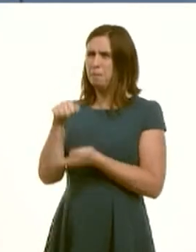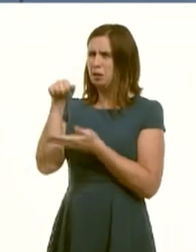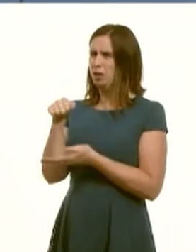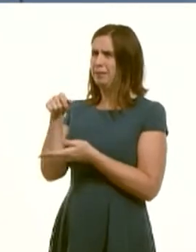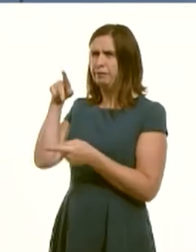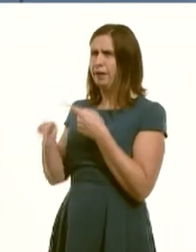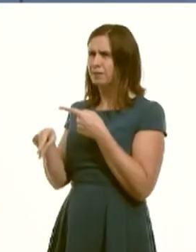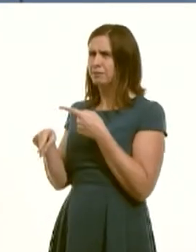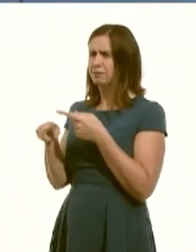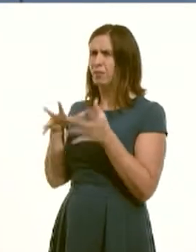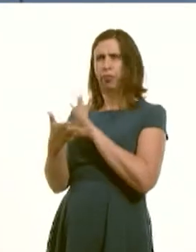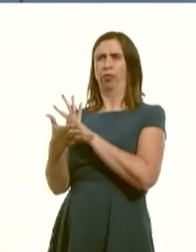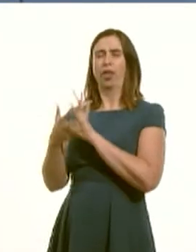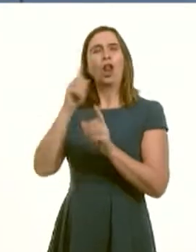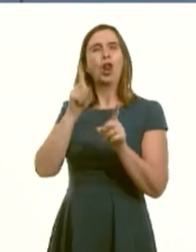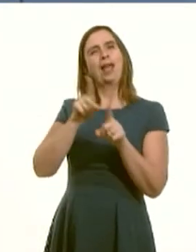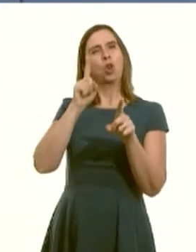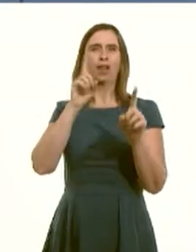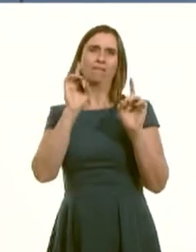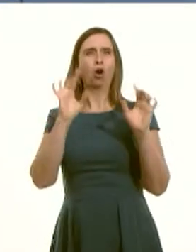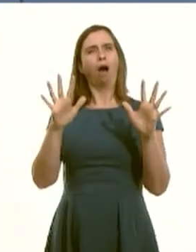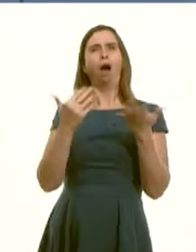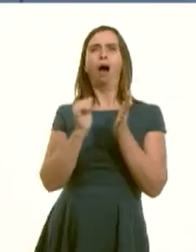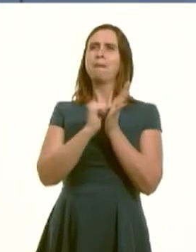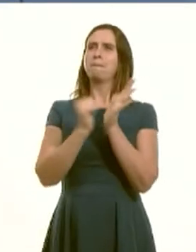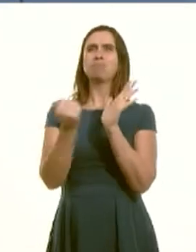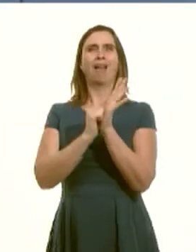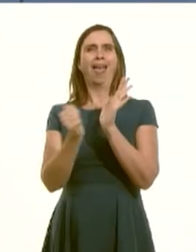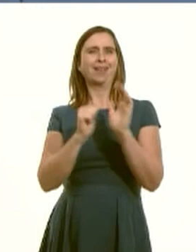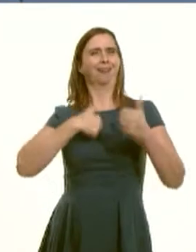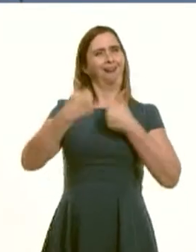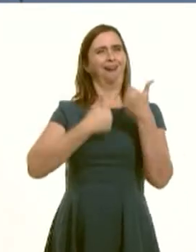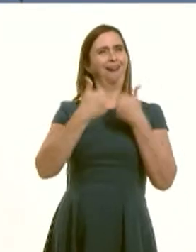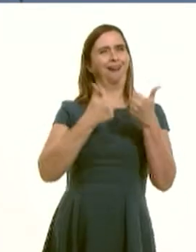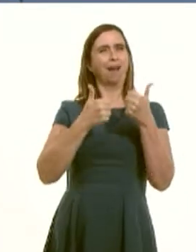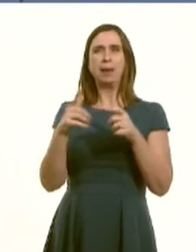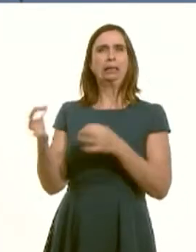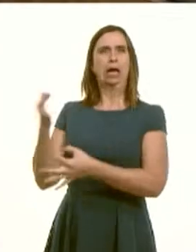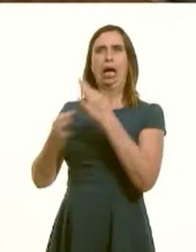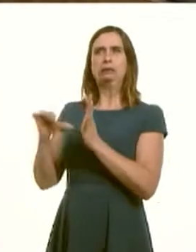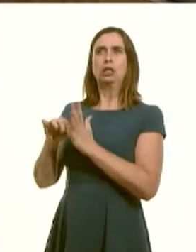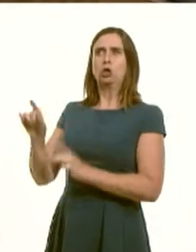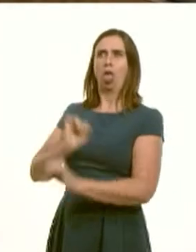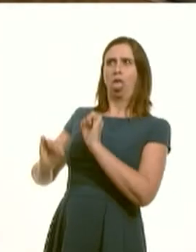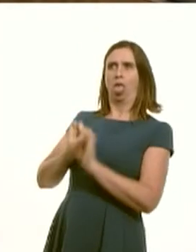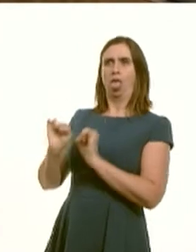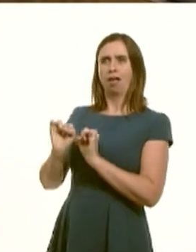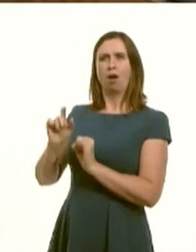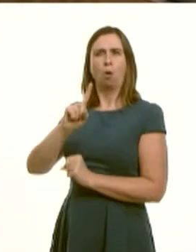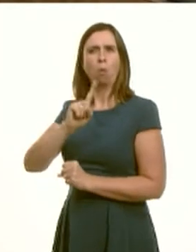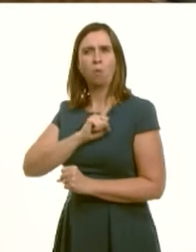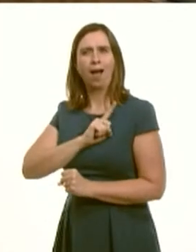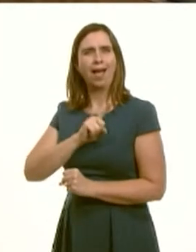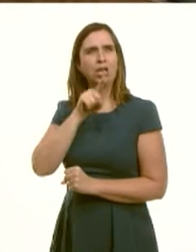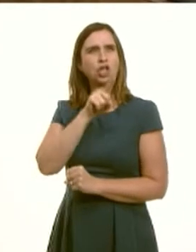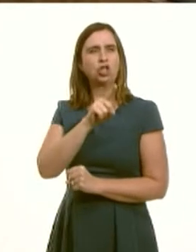seems to make sense. You seem to be chasing the press releases 1 minute and actually ducking the difficult questions the next. Why are you turning